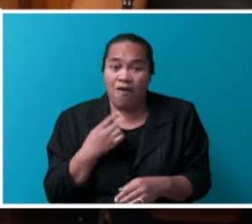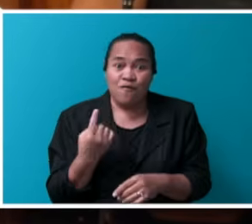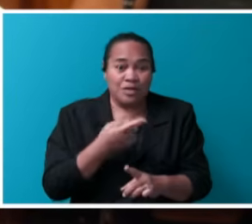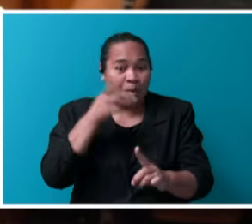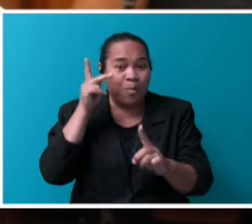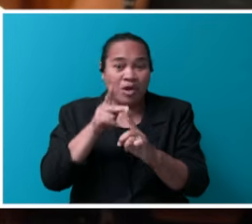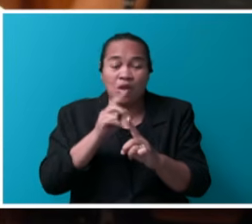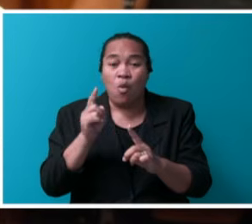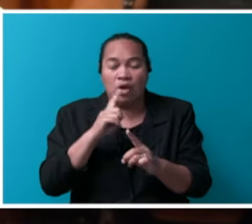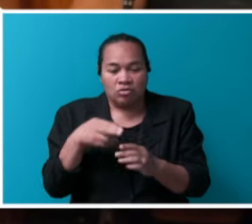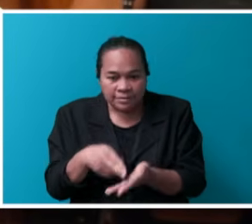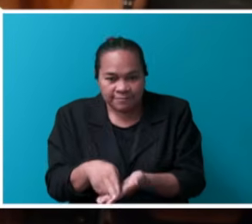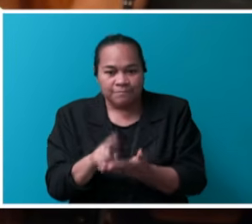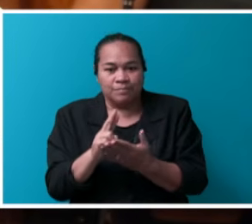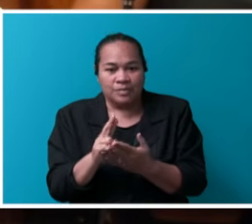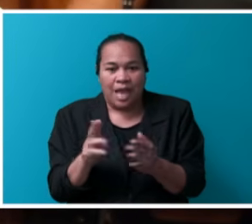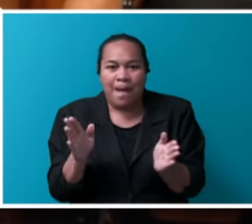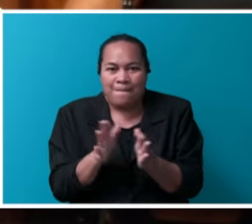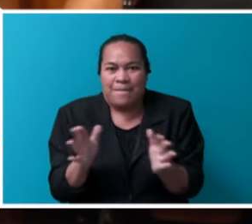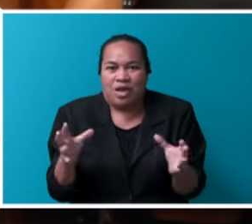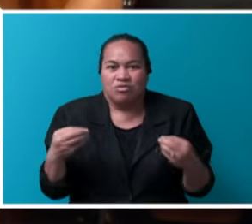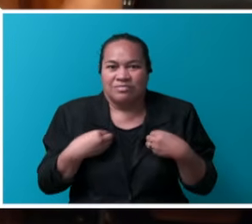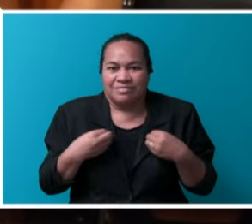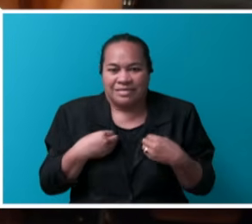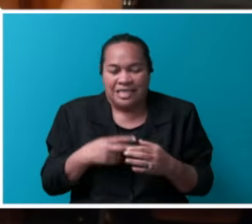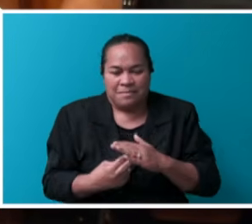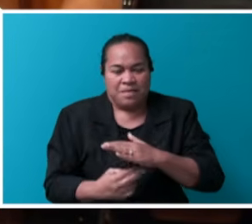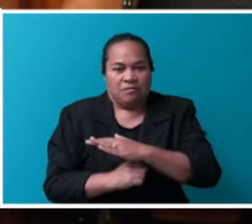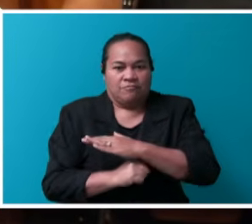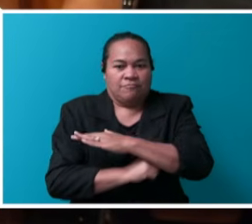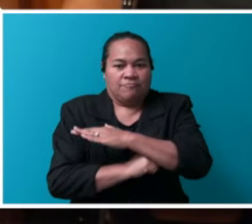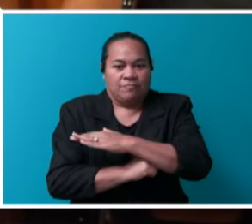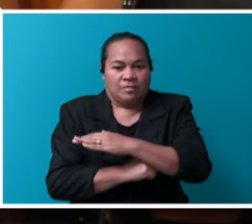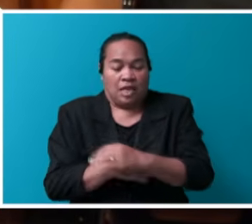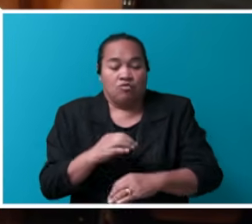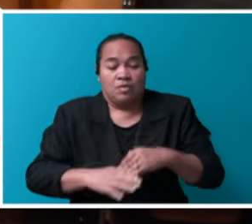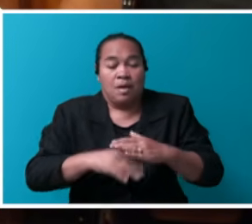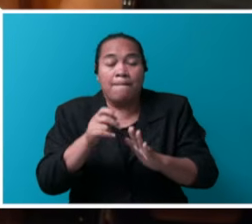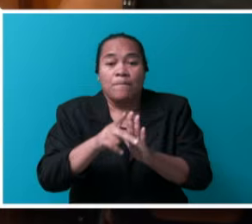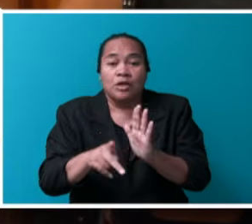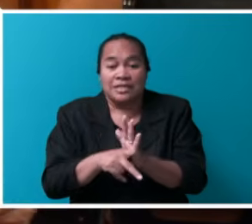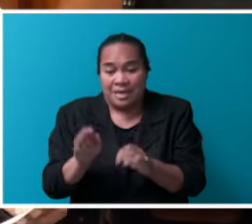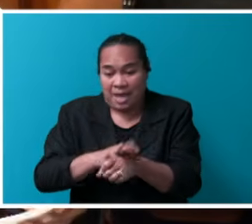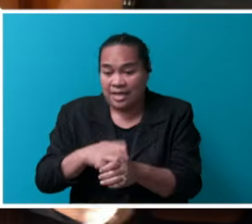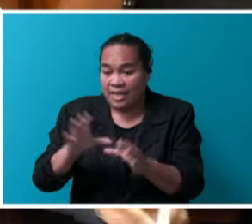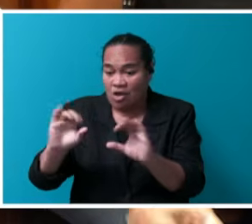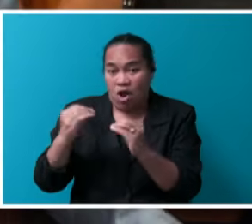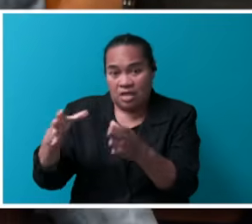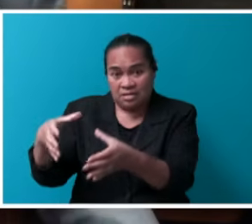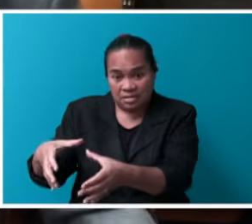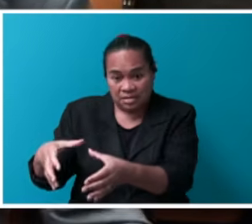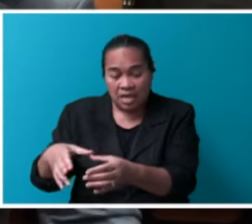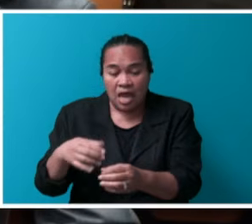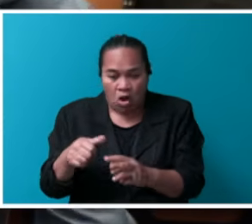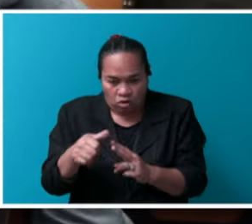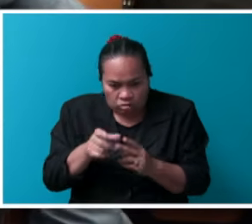to restore macroeconomic stability, rebuild trust in economic policy-making institutions, and chart a